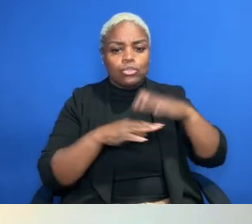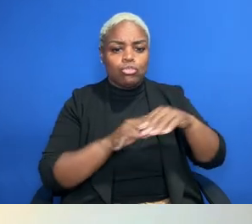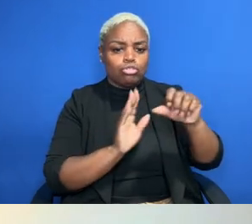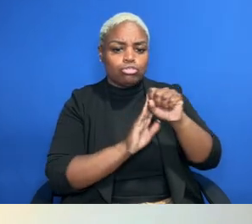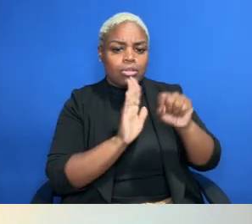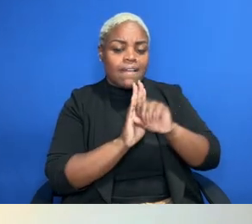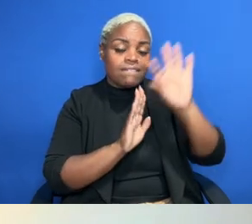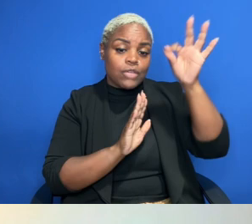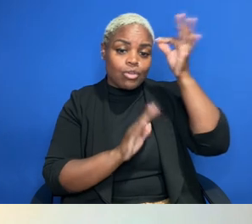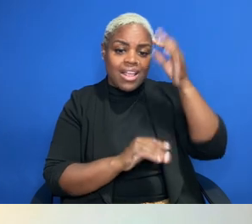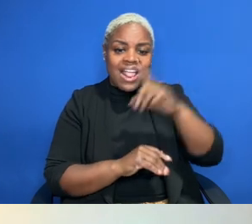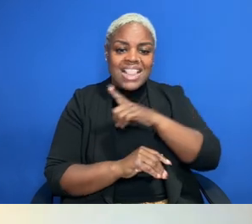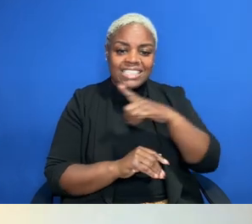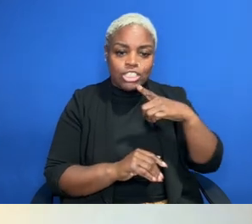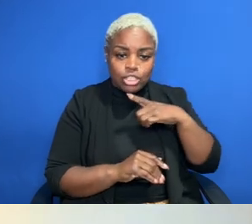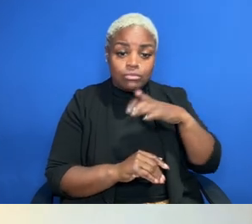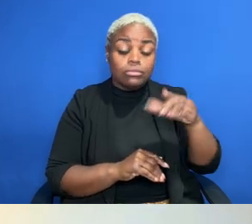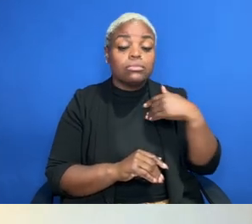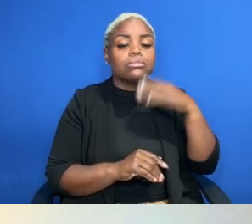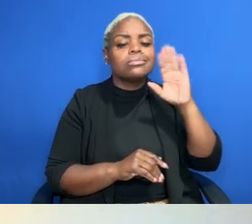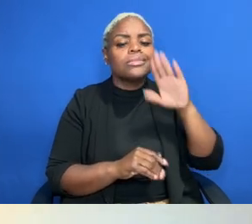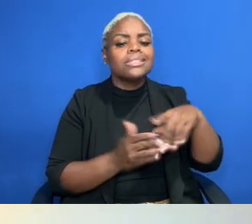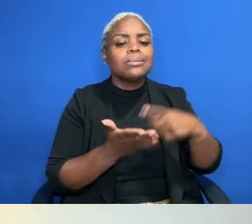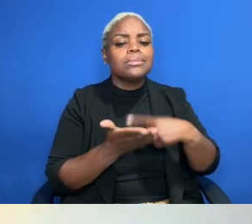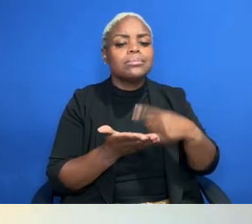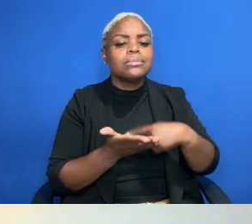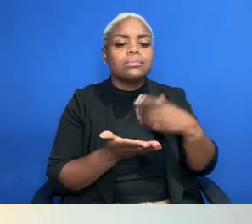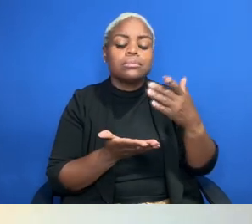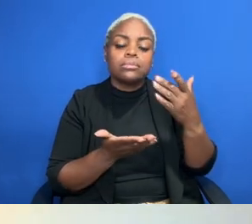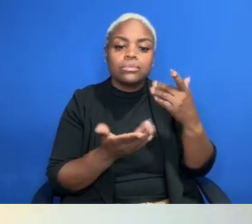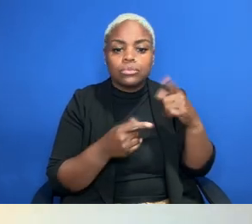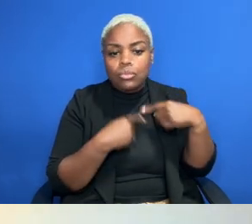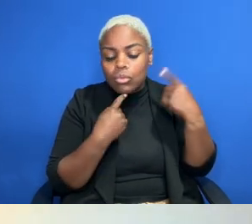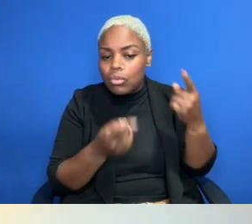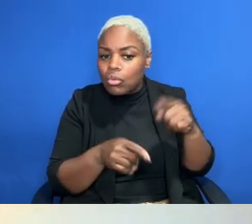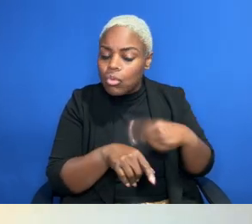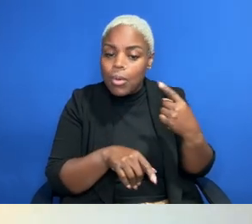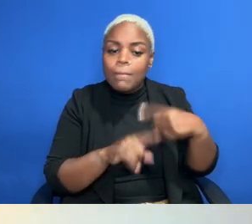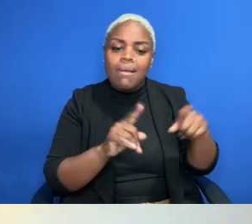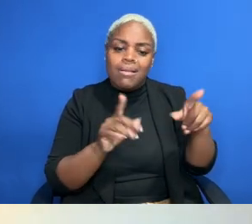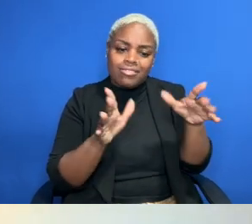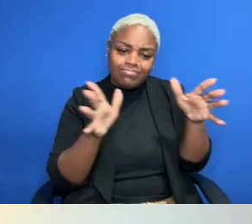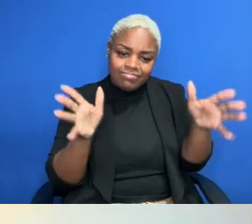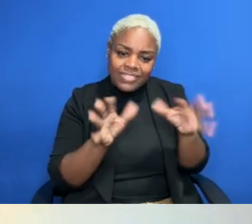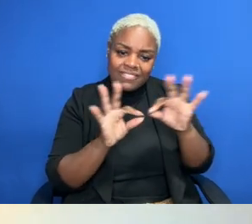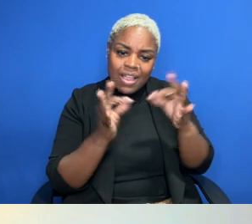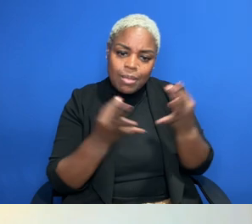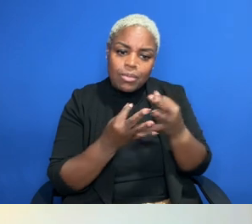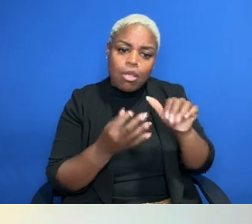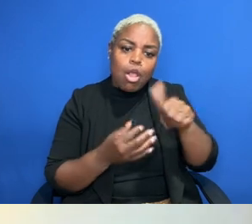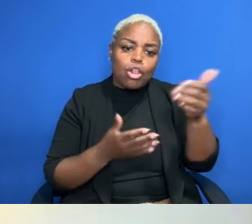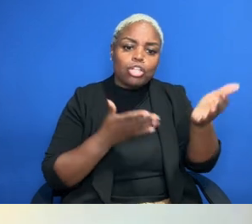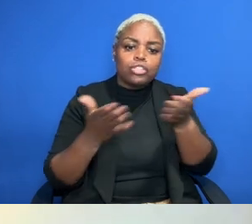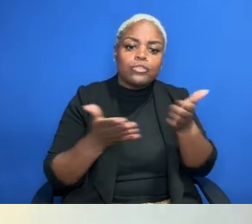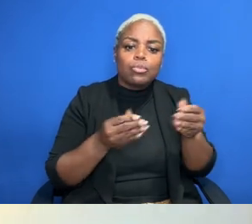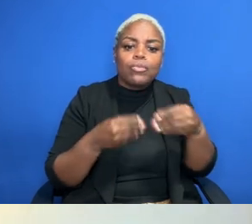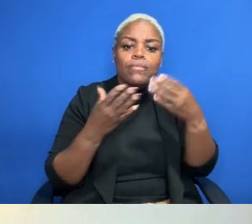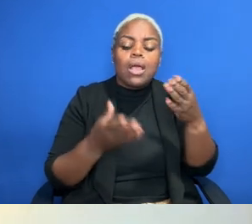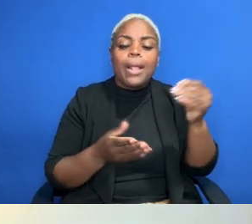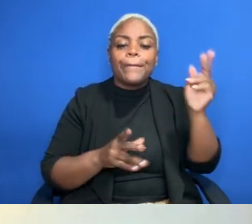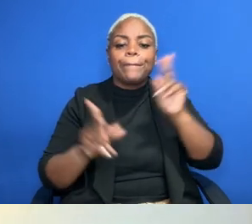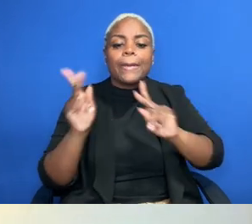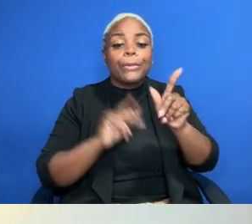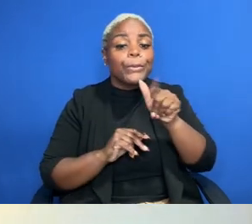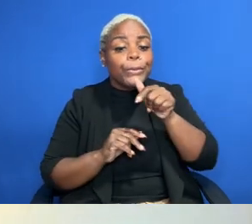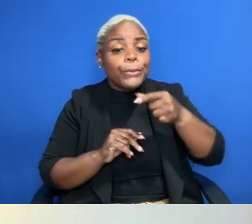where we focus on state and federal legislation. I know sometimes it takes way too long, but encouraging families